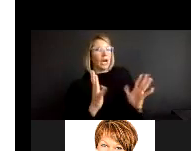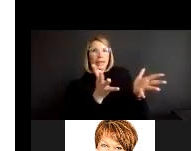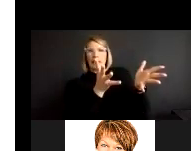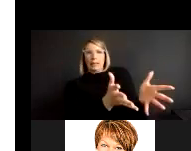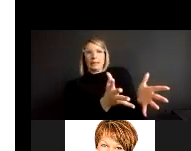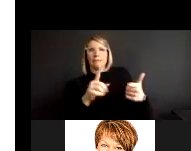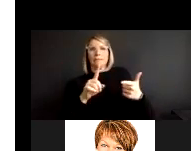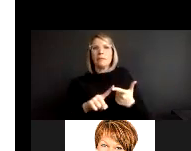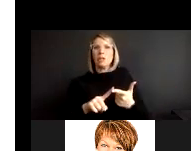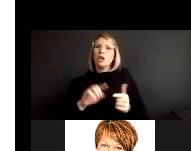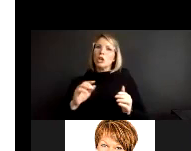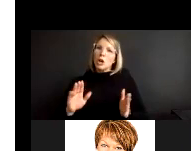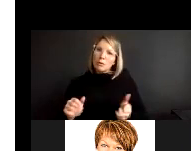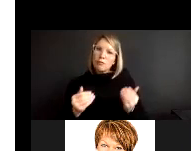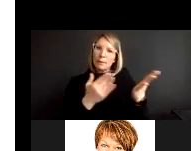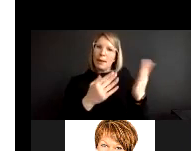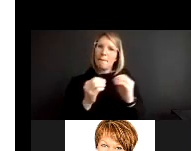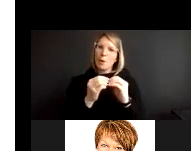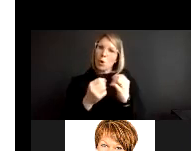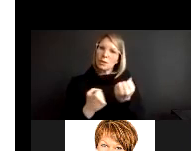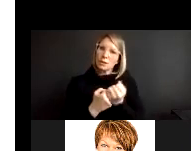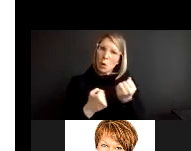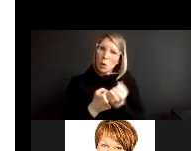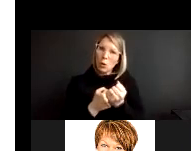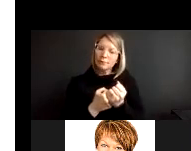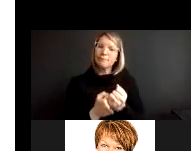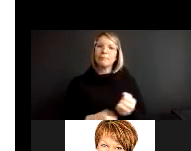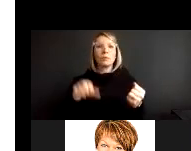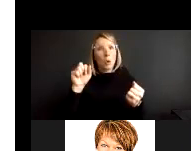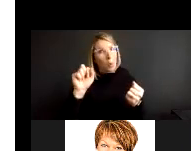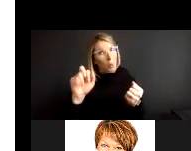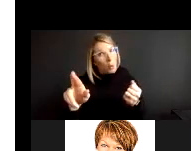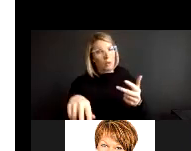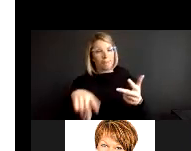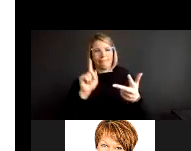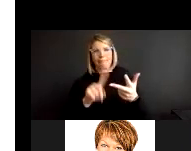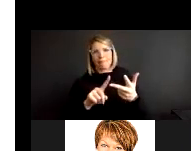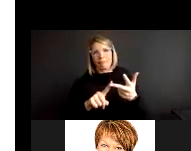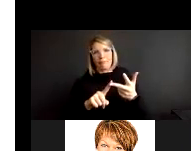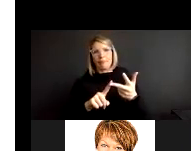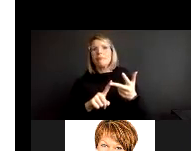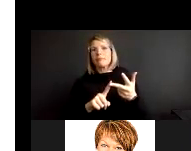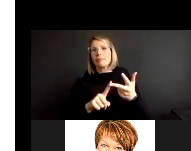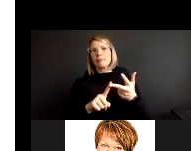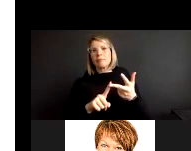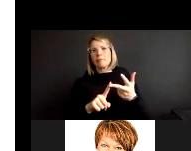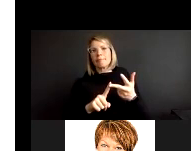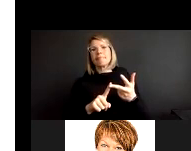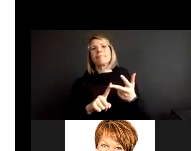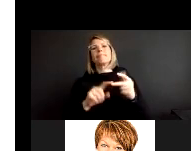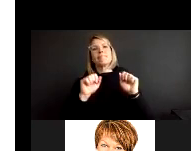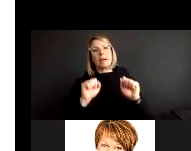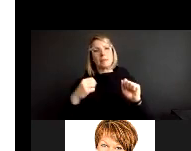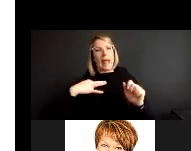services. Or this is the piece where folks at the end of an investigation could make application to